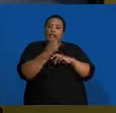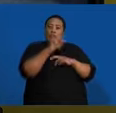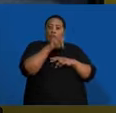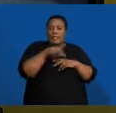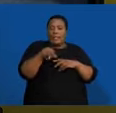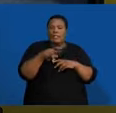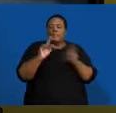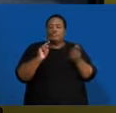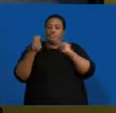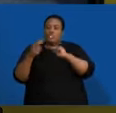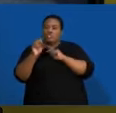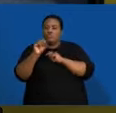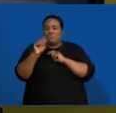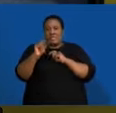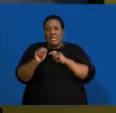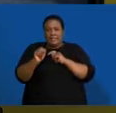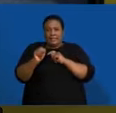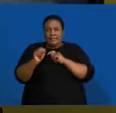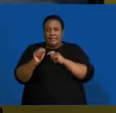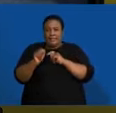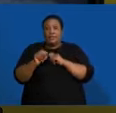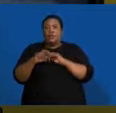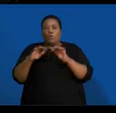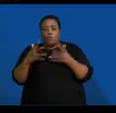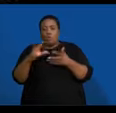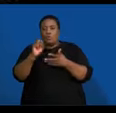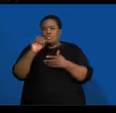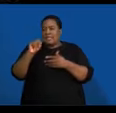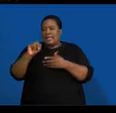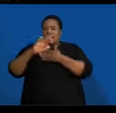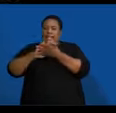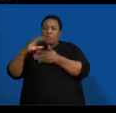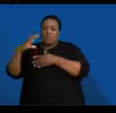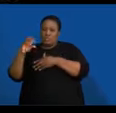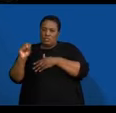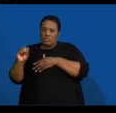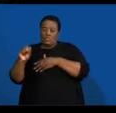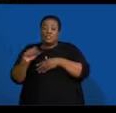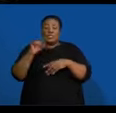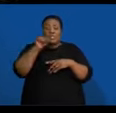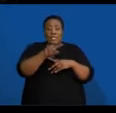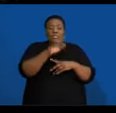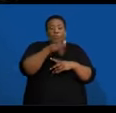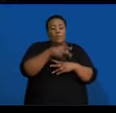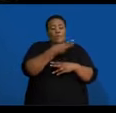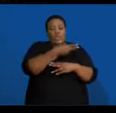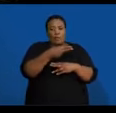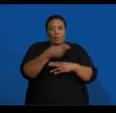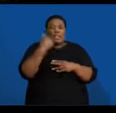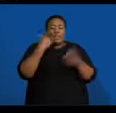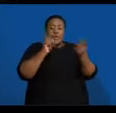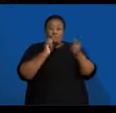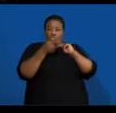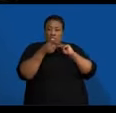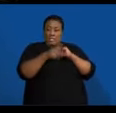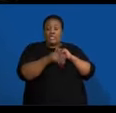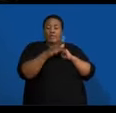cos, or the sine and the cos. Therefore, this will be equals to, if I change this, it will be